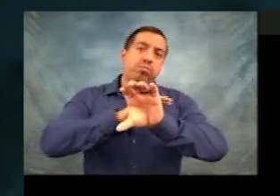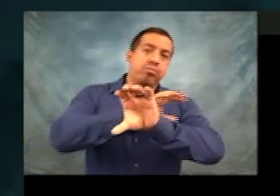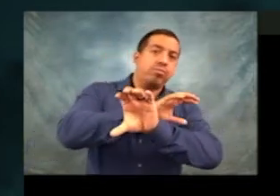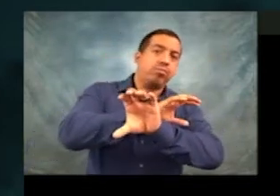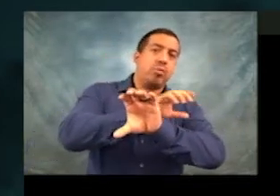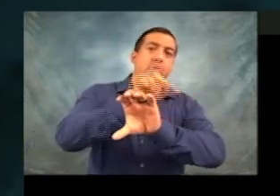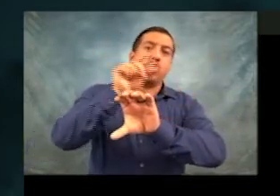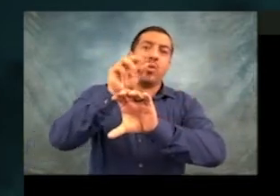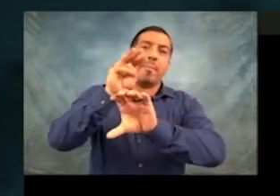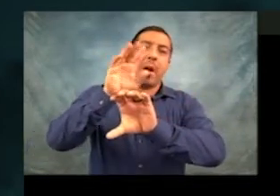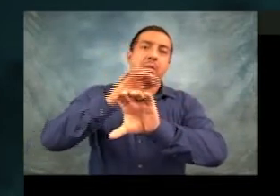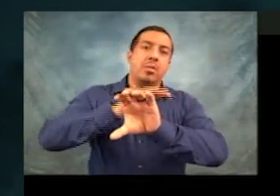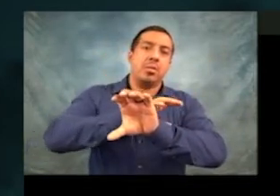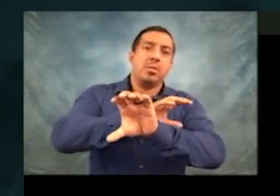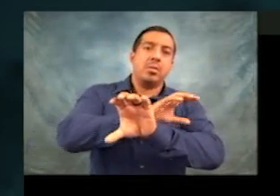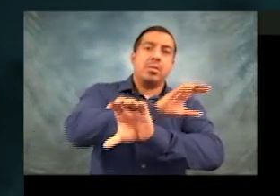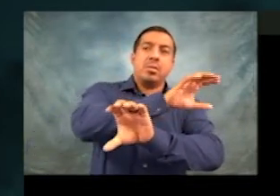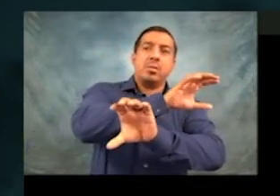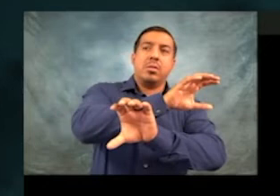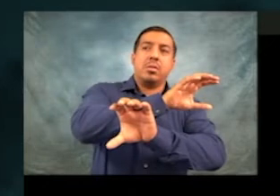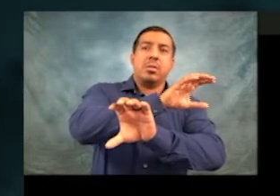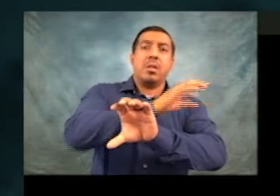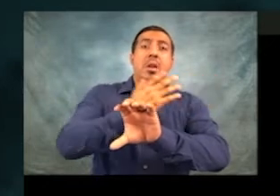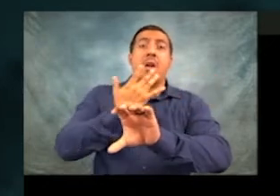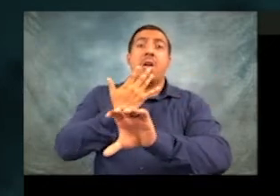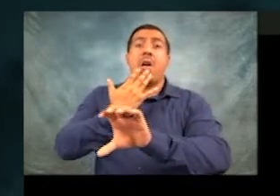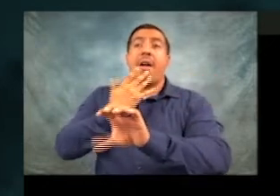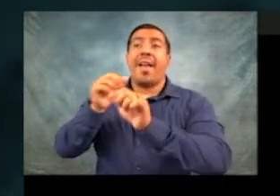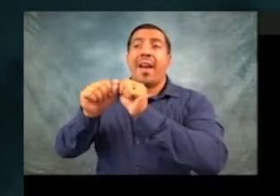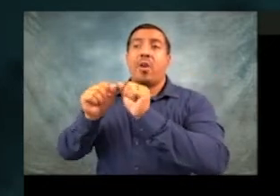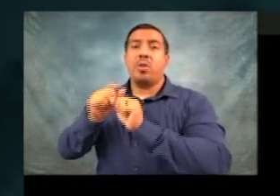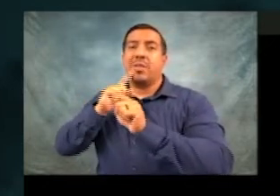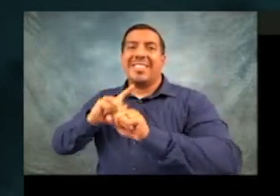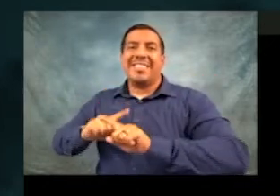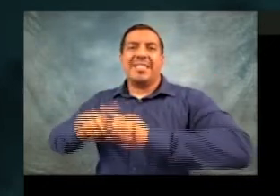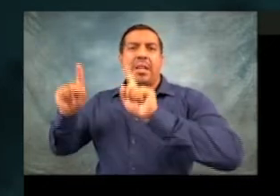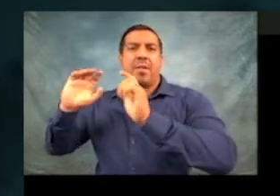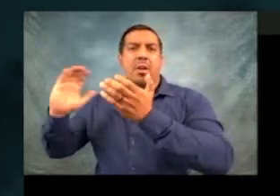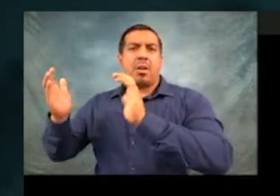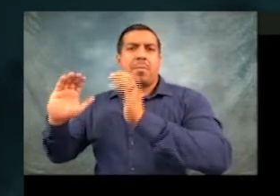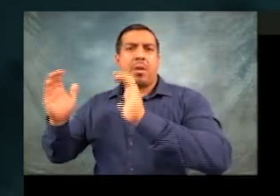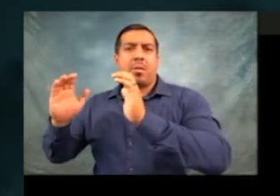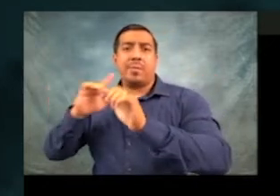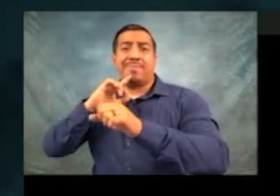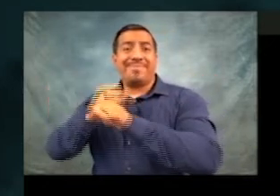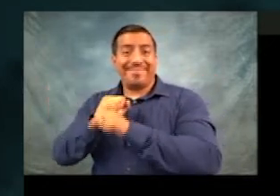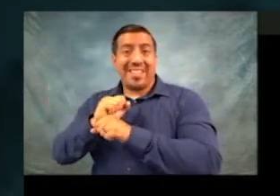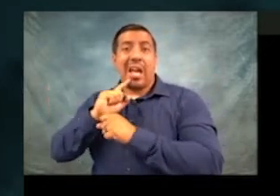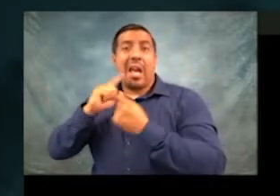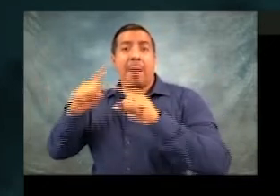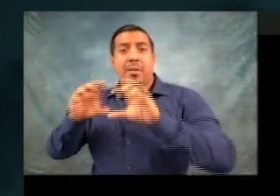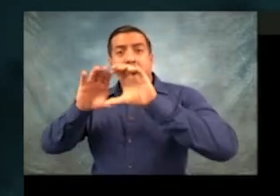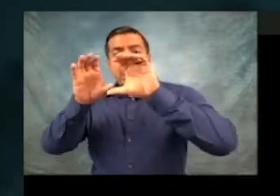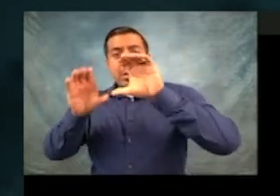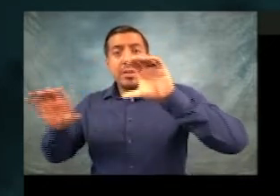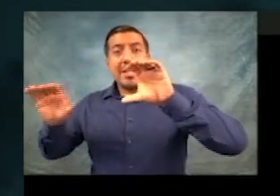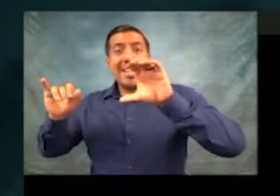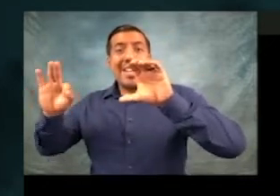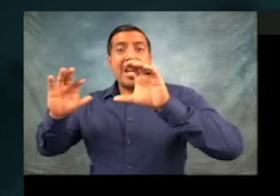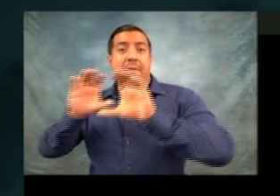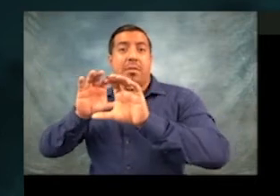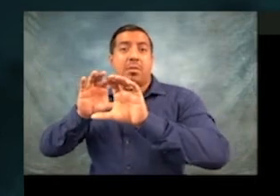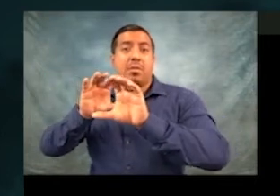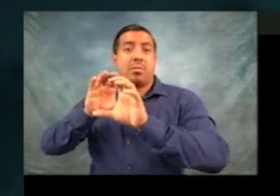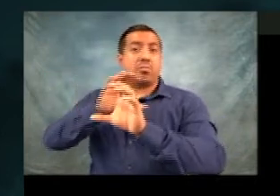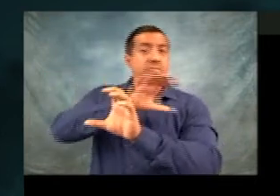miles. And then these colored areas are the difference in the storm surge that would have occurred had Laura moved